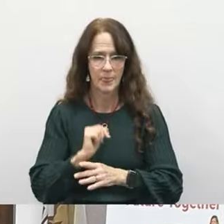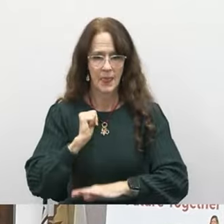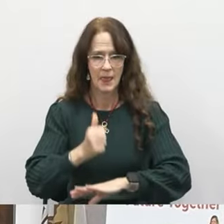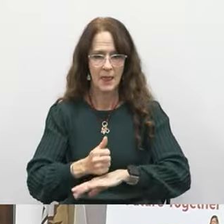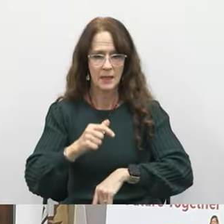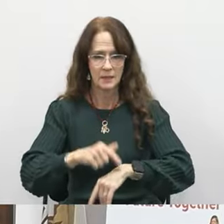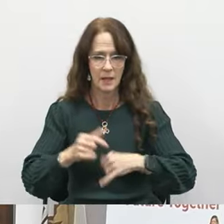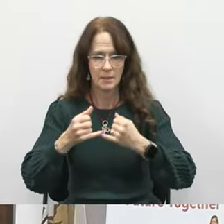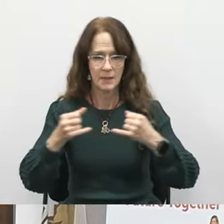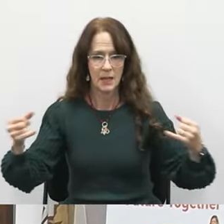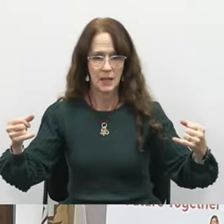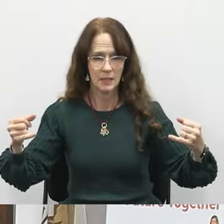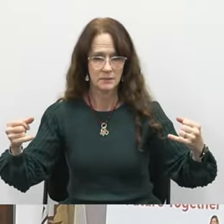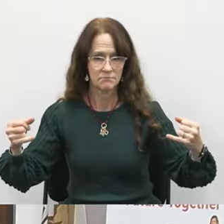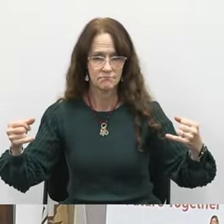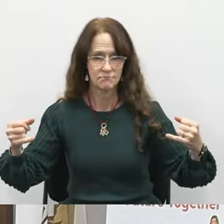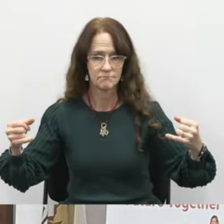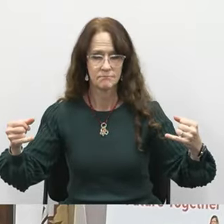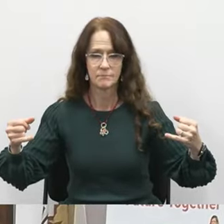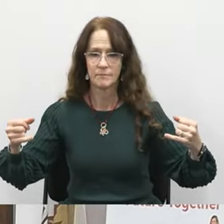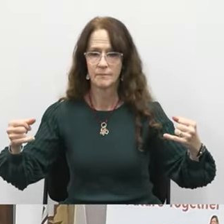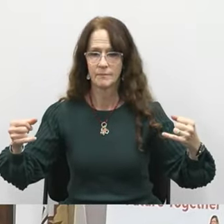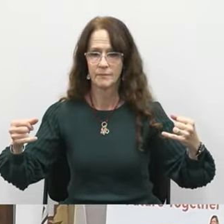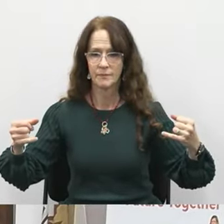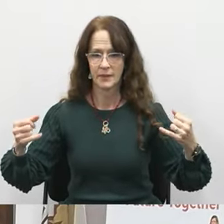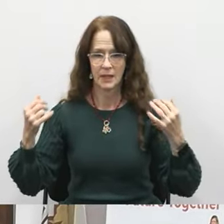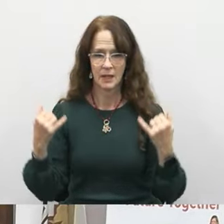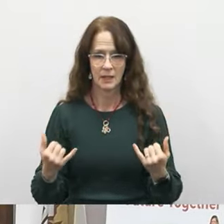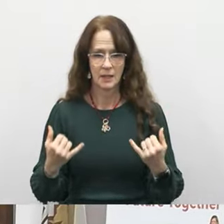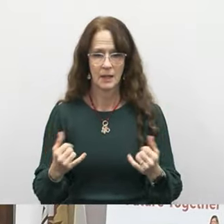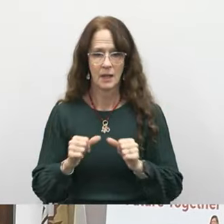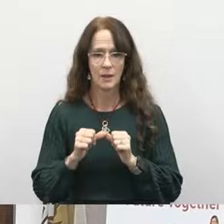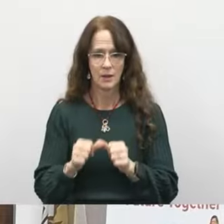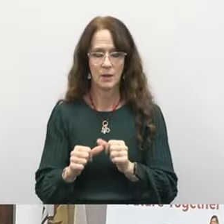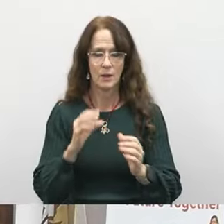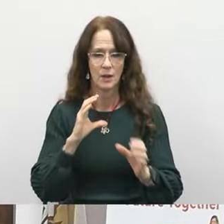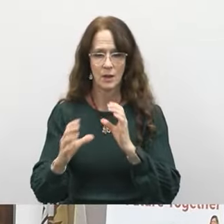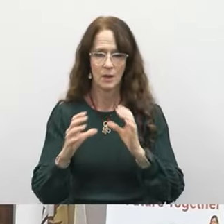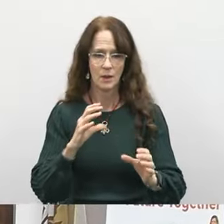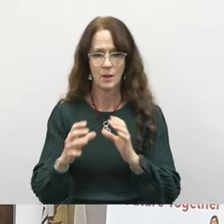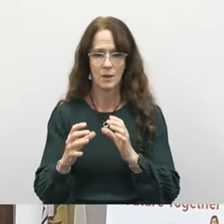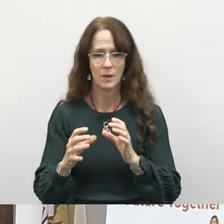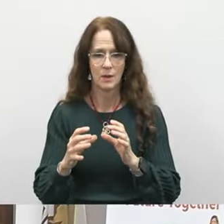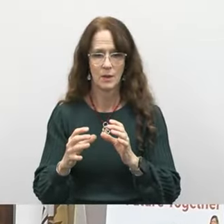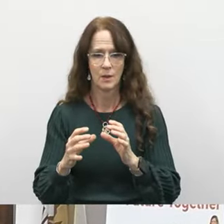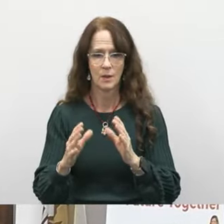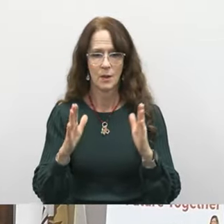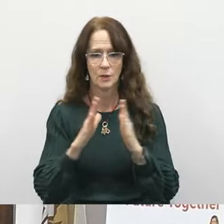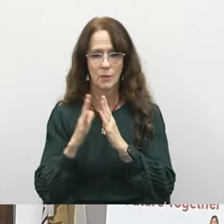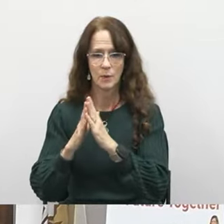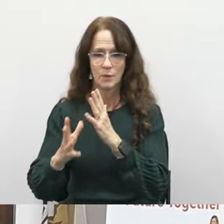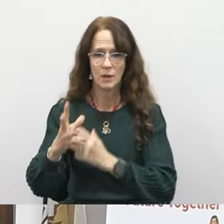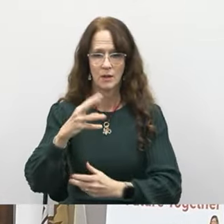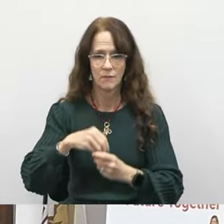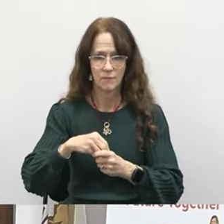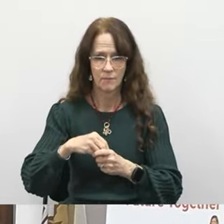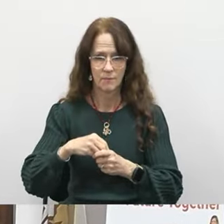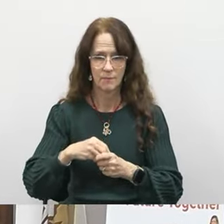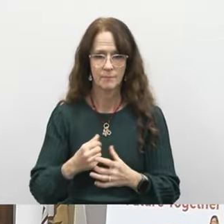implementation timeline. And tonight we'll continue our conversation on community engagement. We